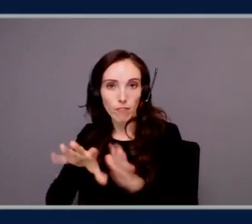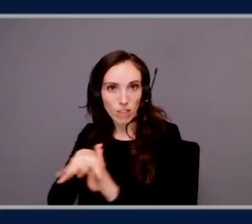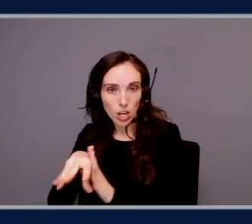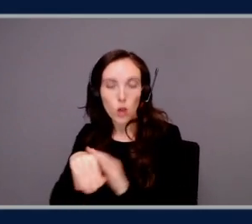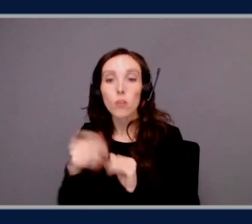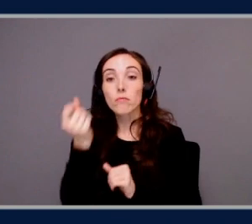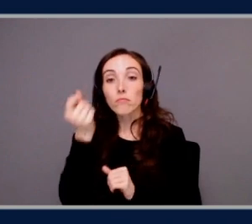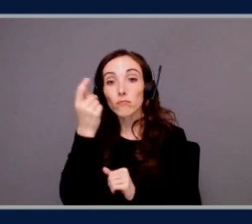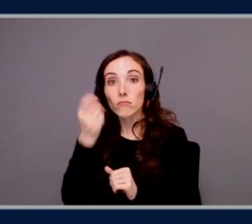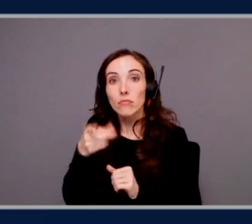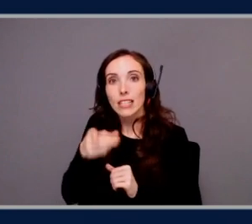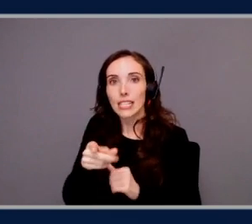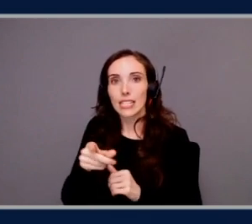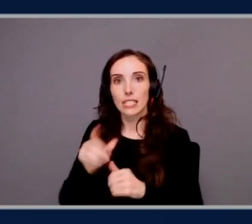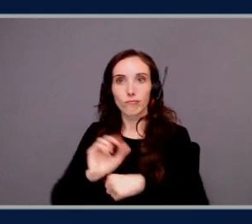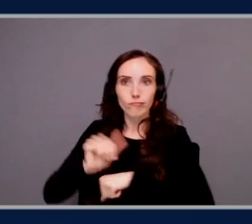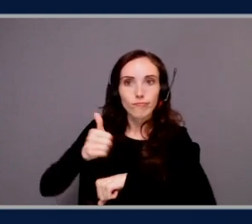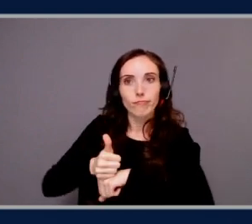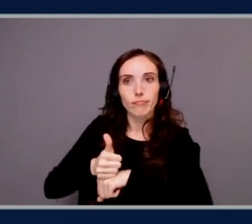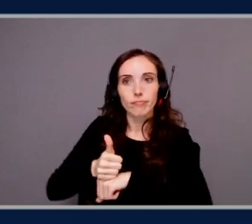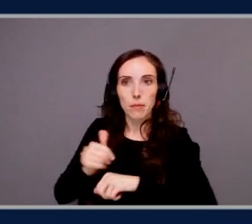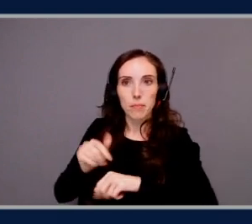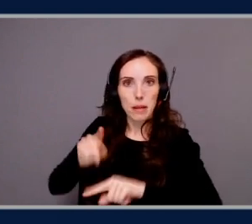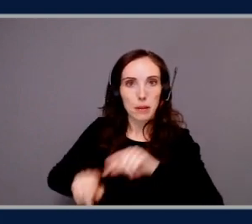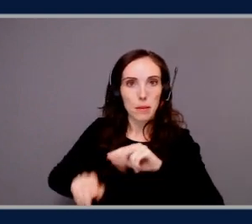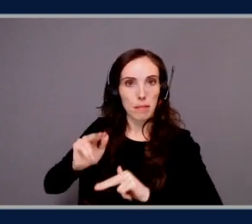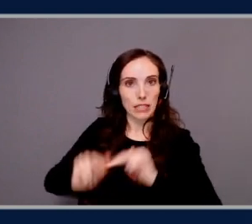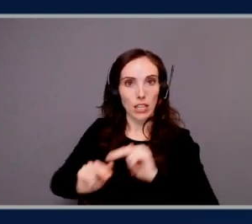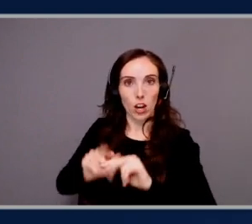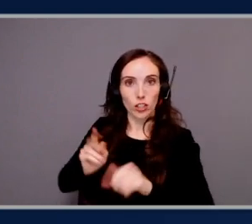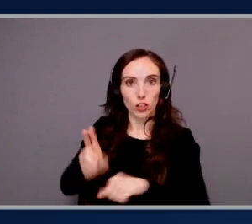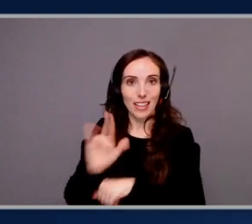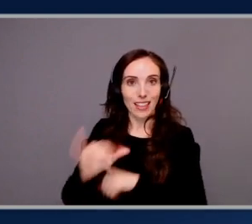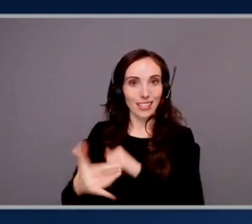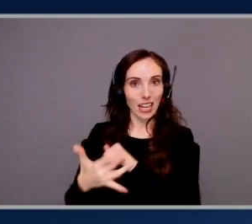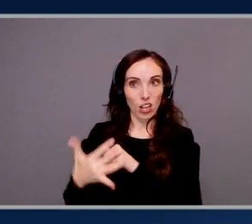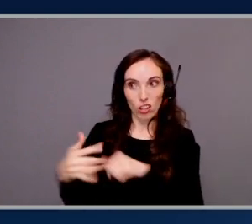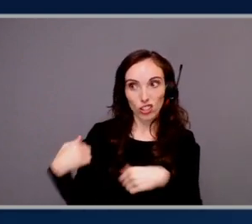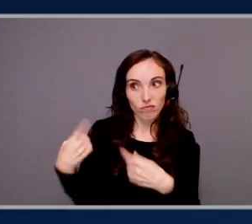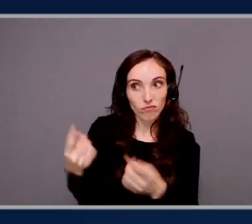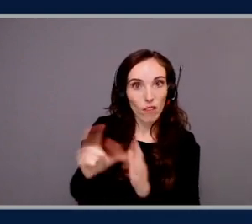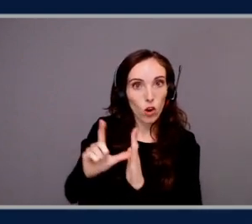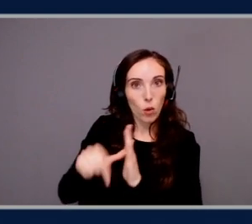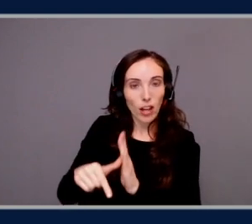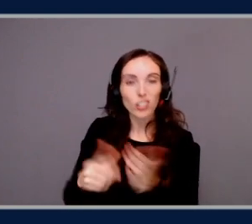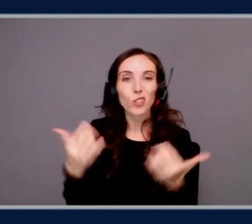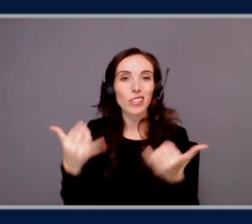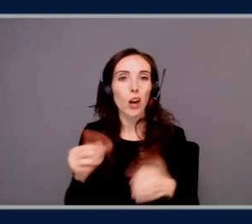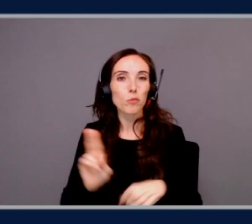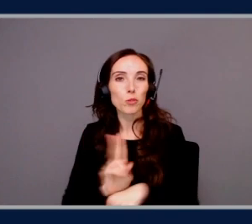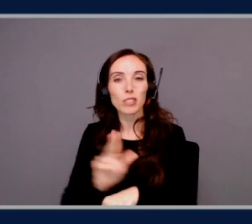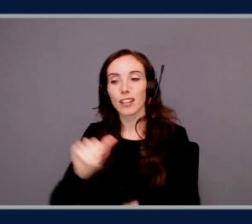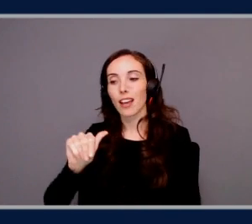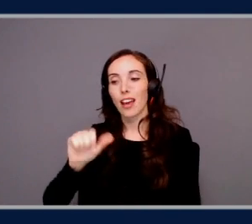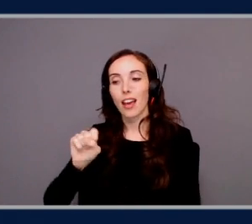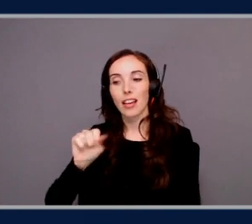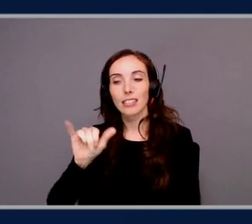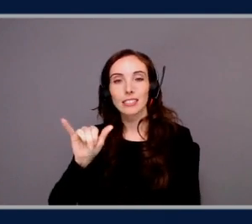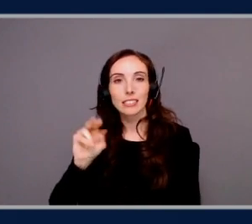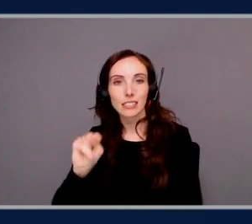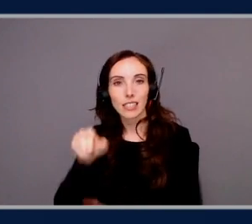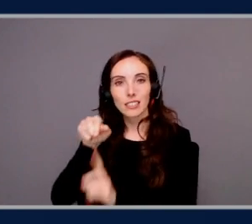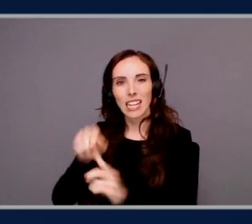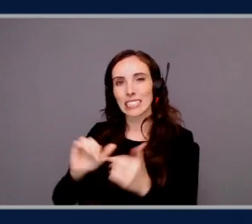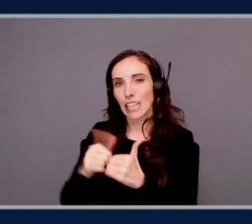building on those technologies for a while. Here's how it starts. I've actually taken an ASIN, right? An ASIN is really just an identifier for a product that we sell on